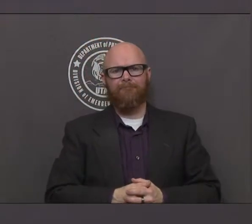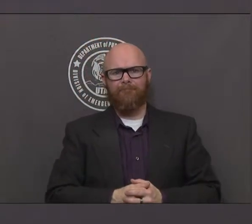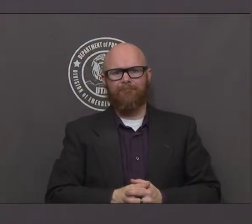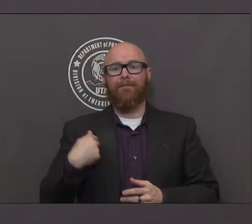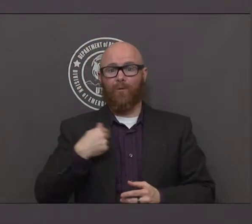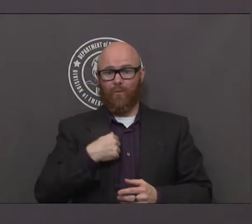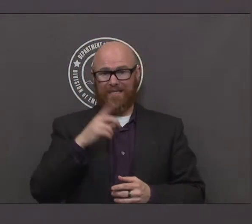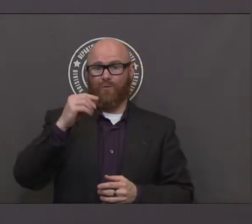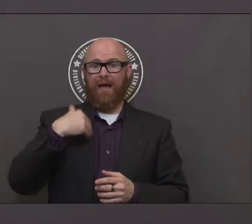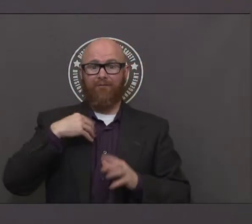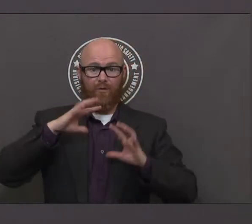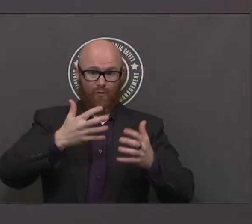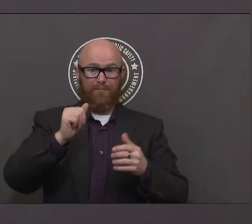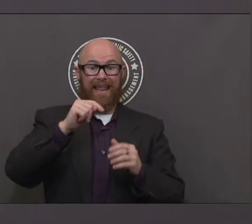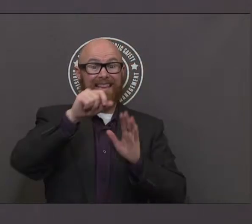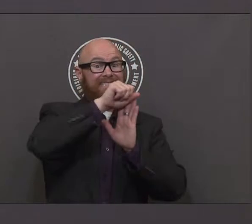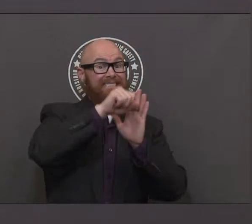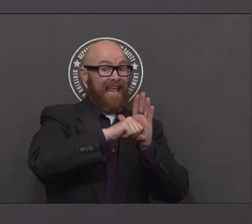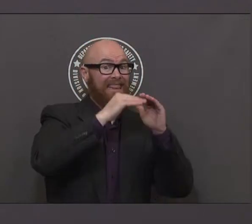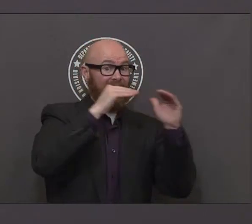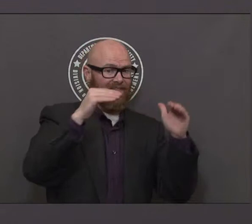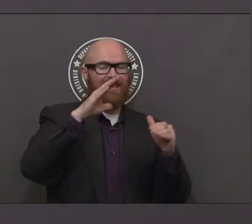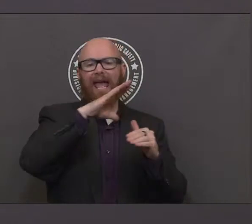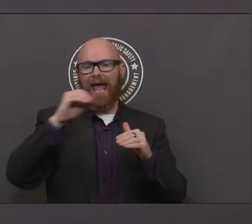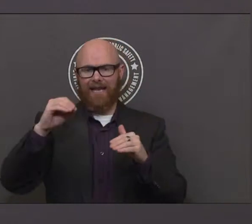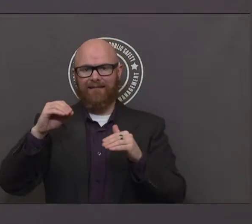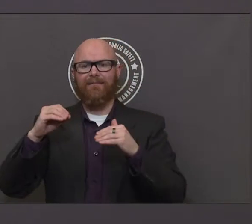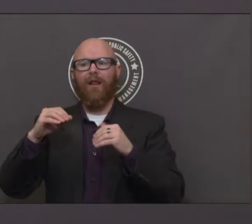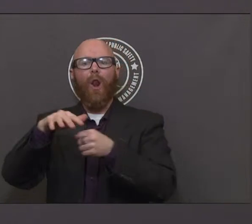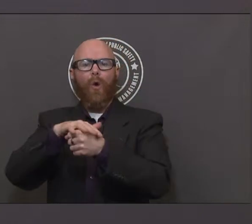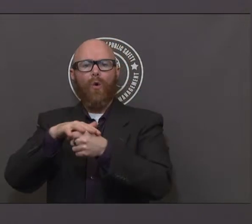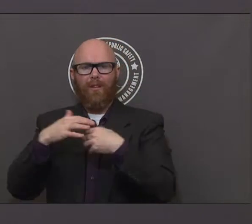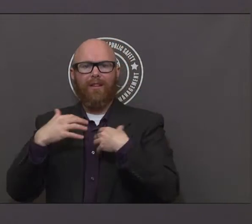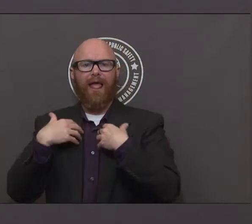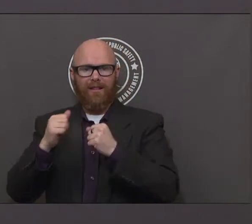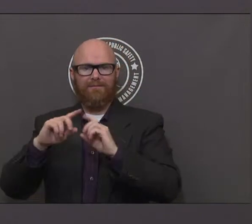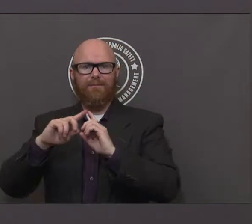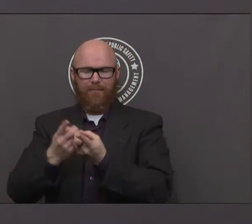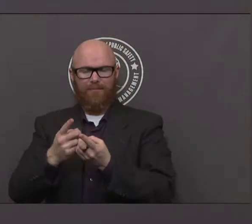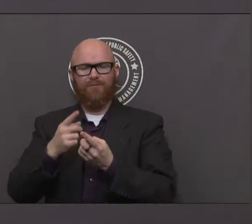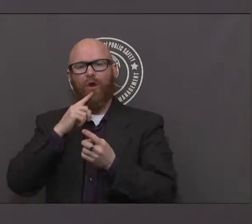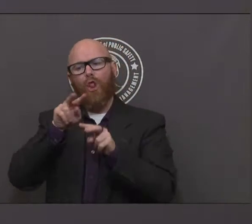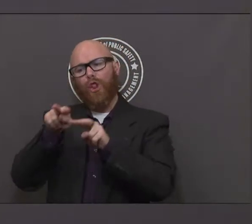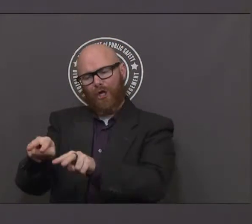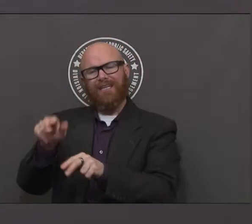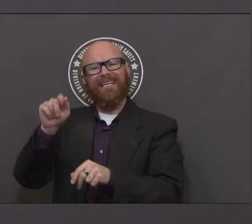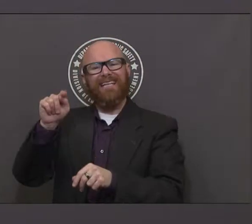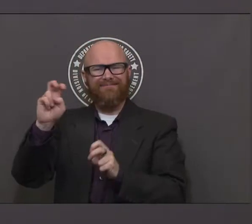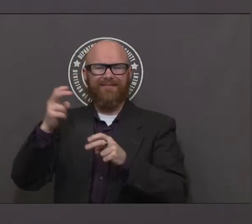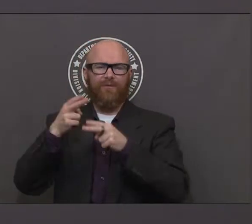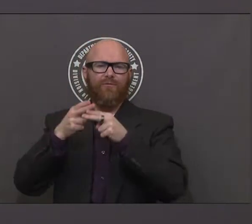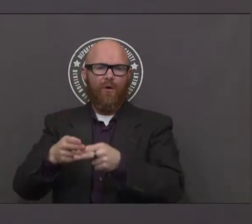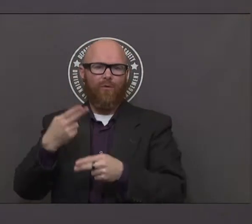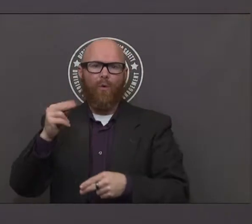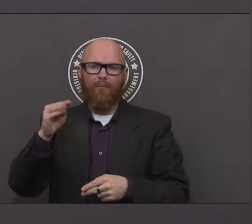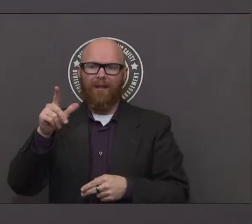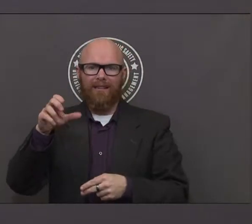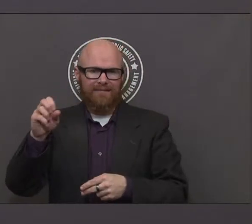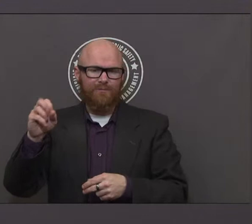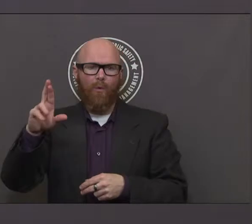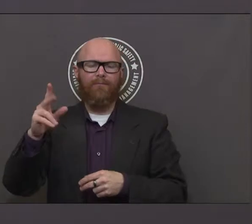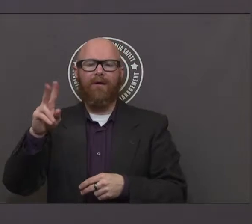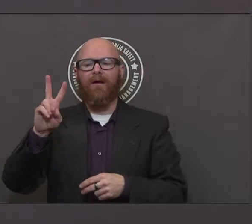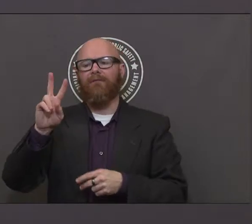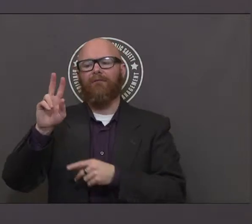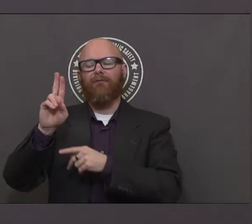group at the state and our local health department levels that are looking at all congregate living and vulnerable populations to make sure that we have the ability